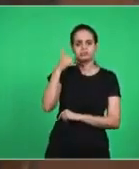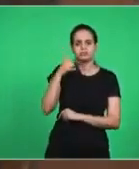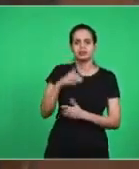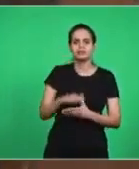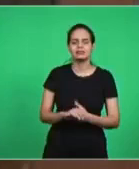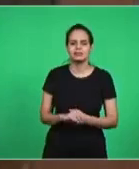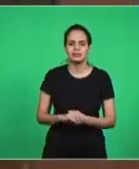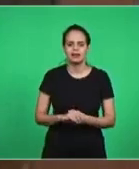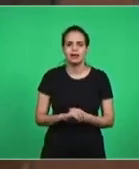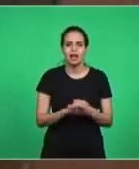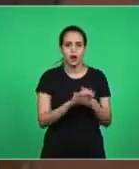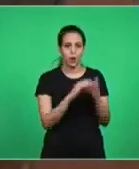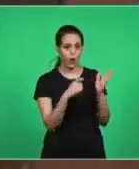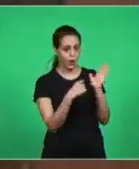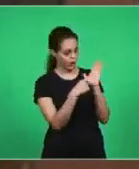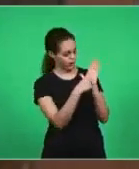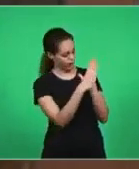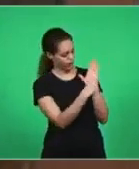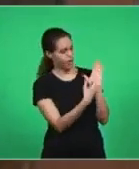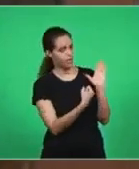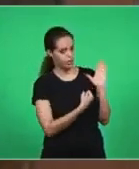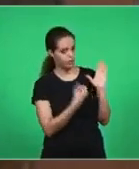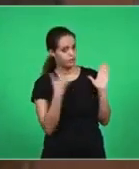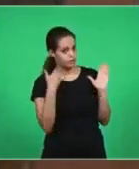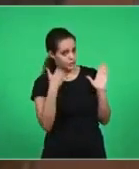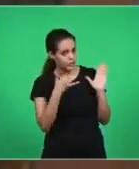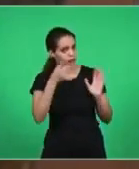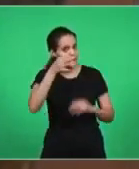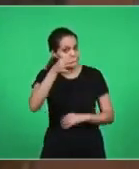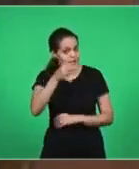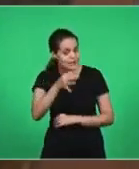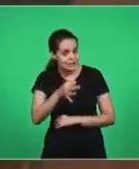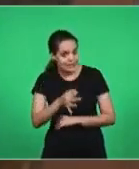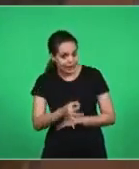If you're not able to answer the phone, don't send your phone to me.